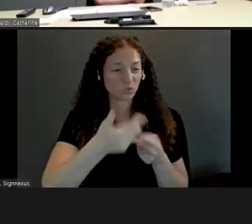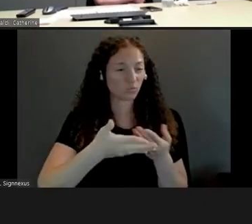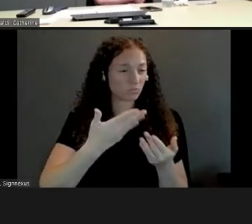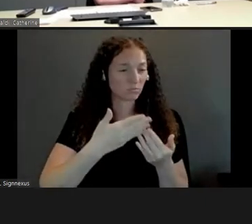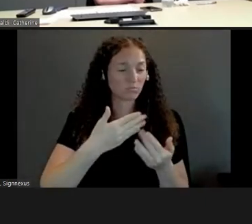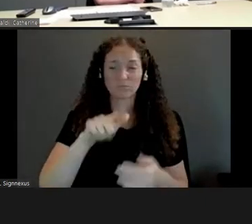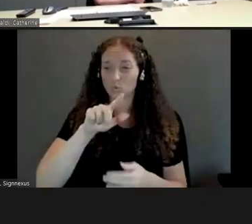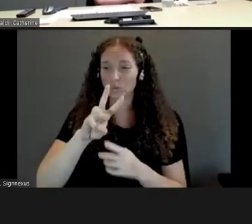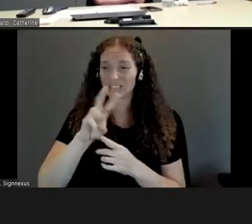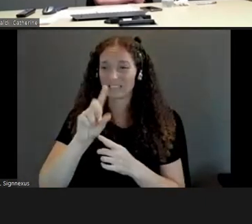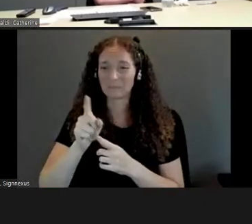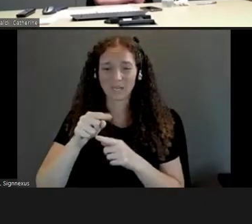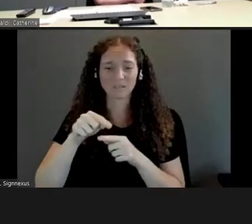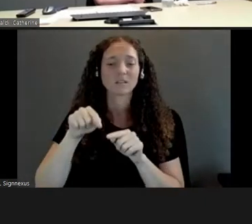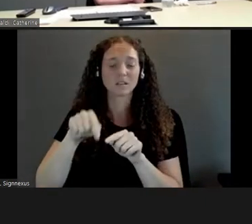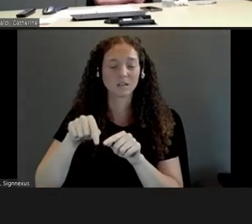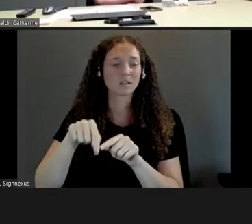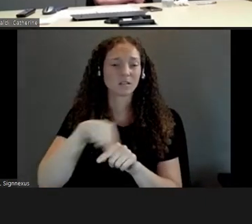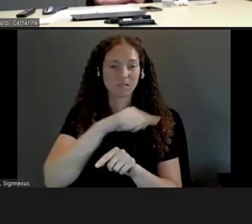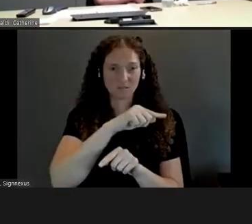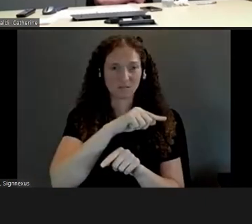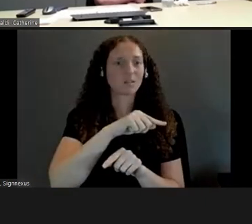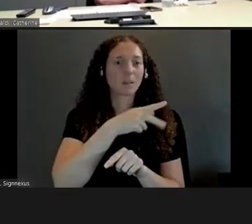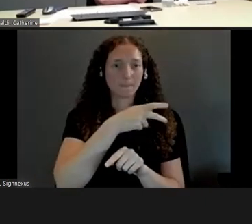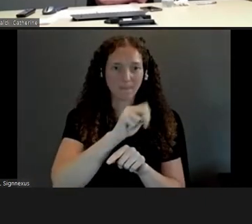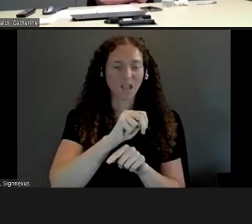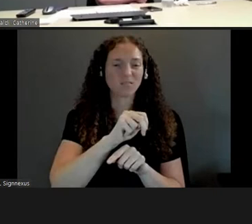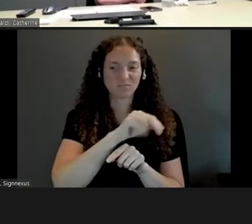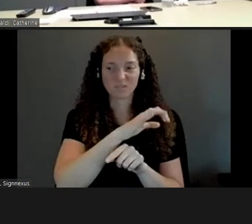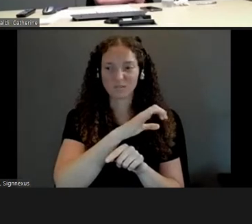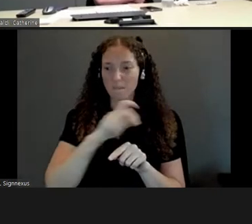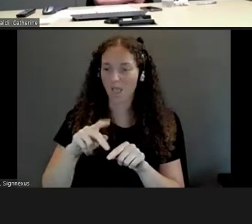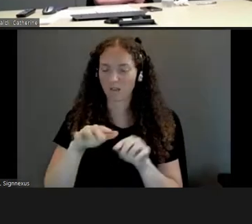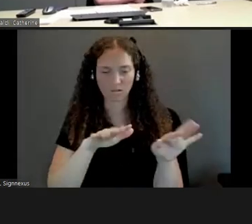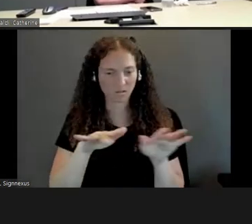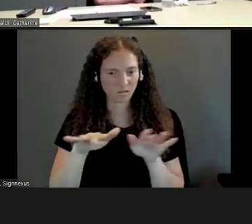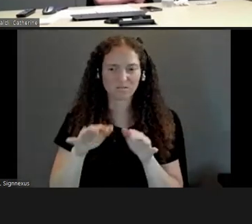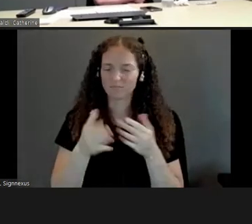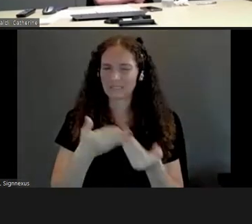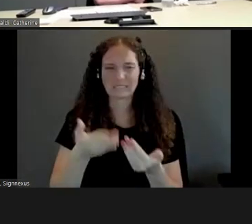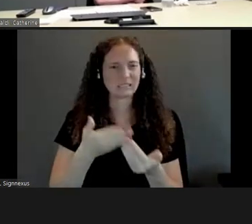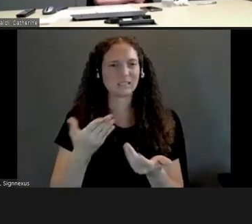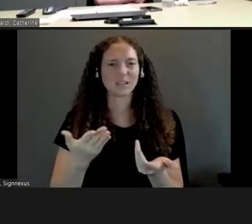minutes from Manhasset to Penn and back and be home at a reasonable time.